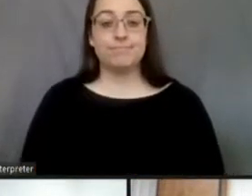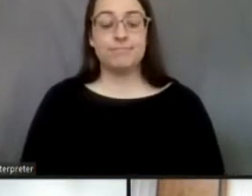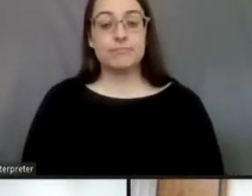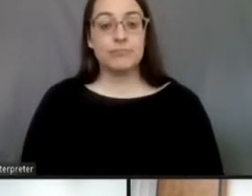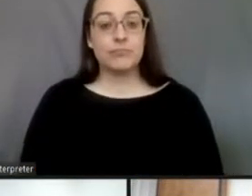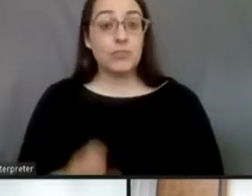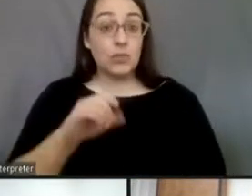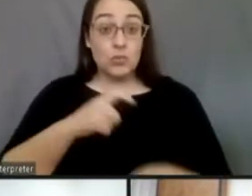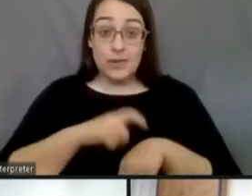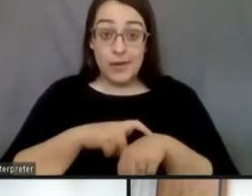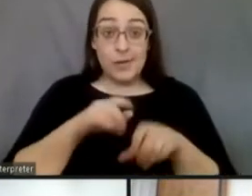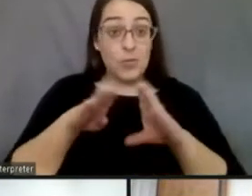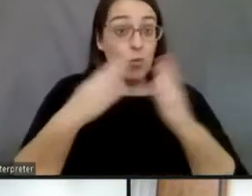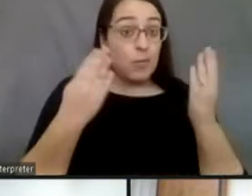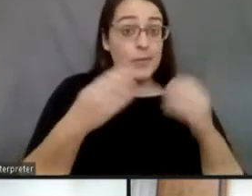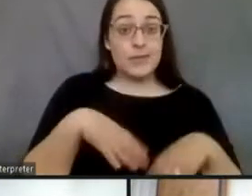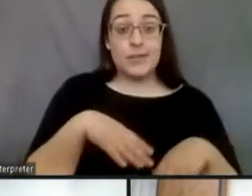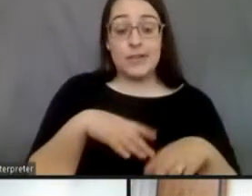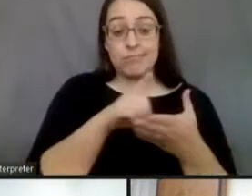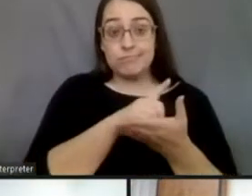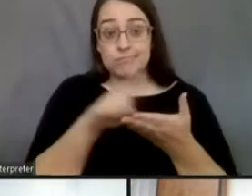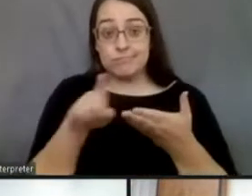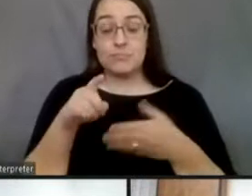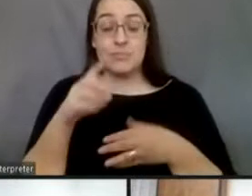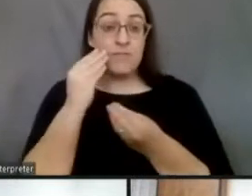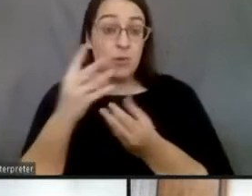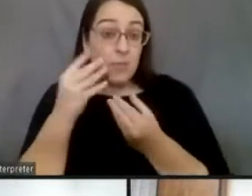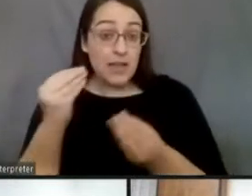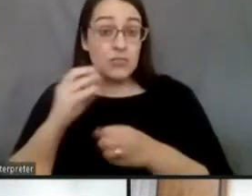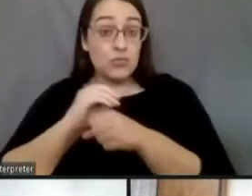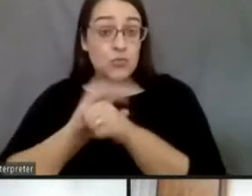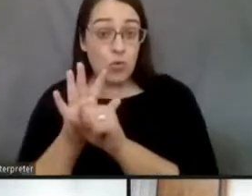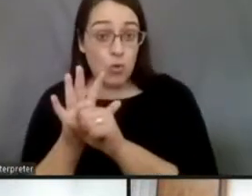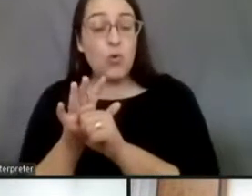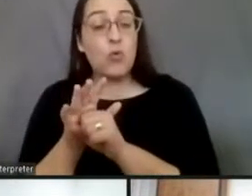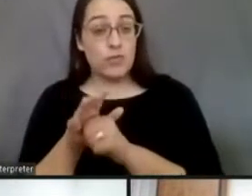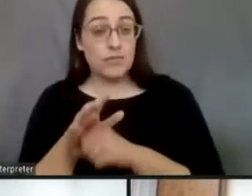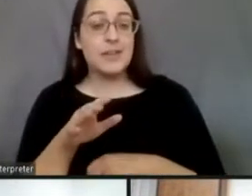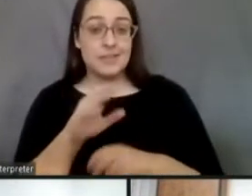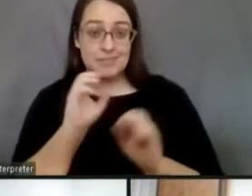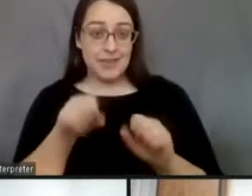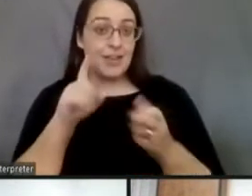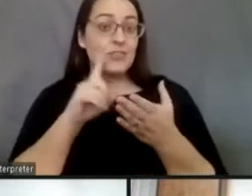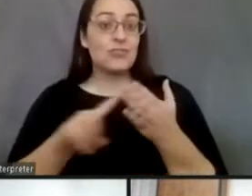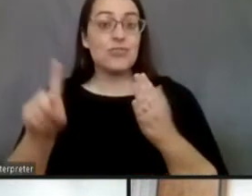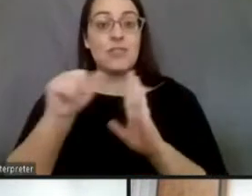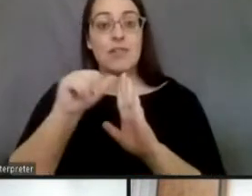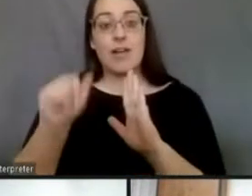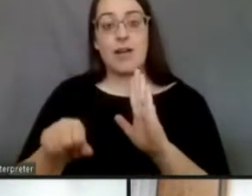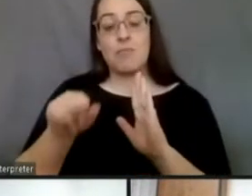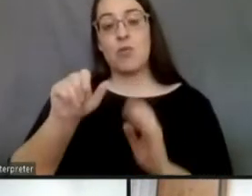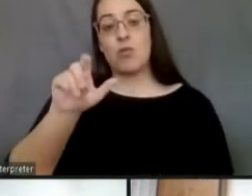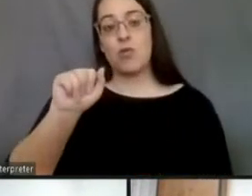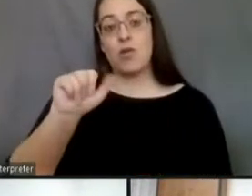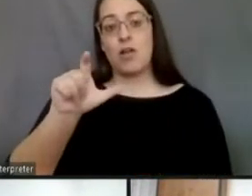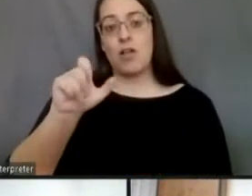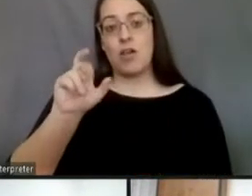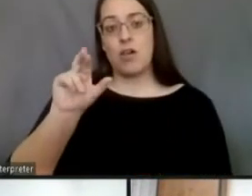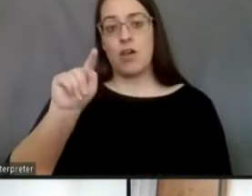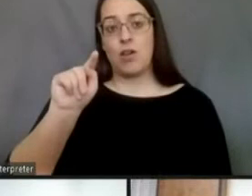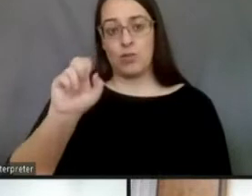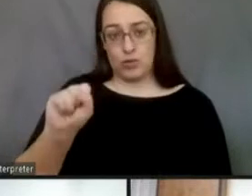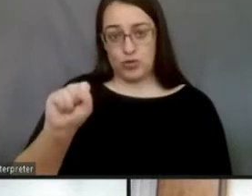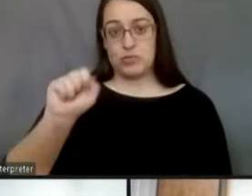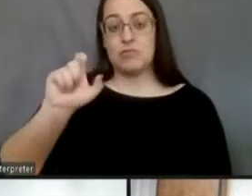times, clinic times, and other information about COVID-19, like the mayor said, you can check out AmarilloAlerts.com. Lots of